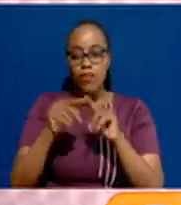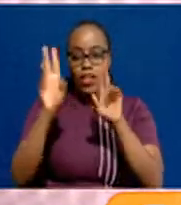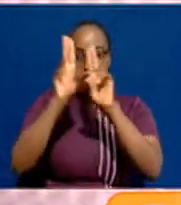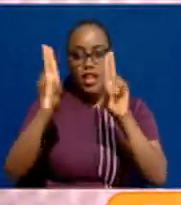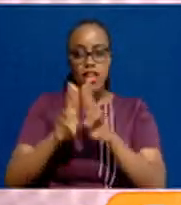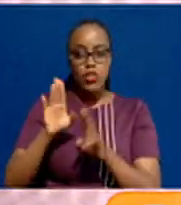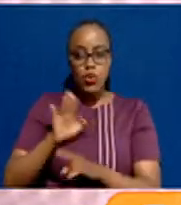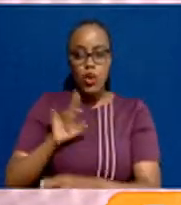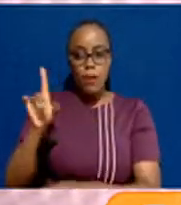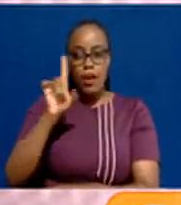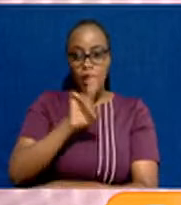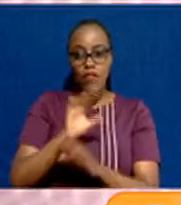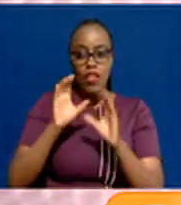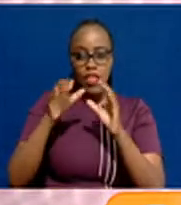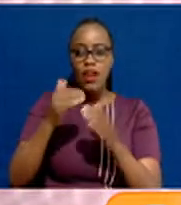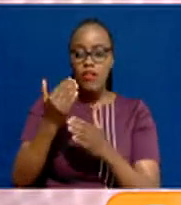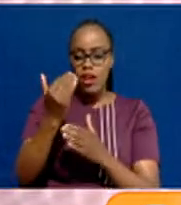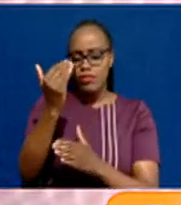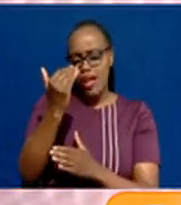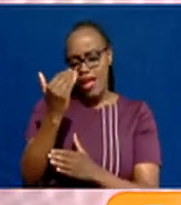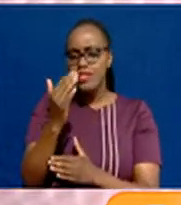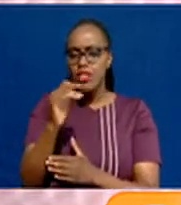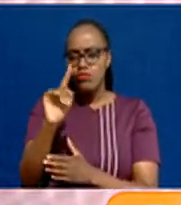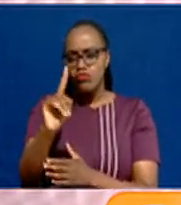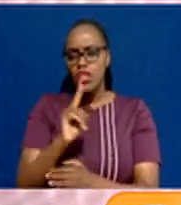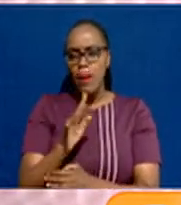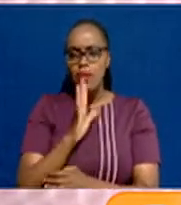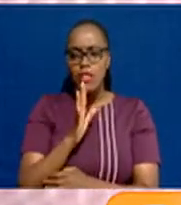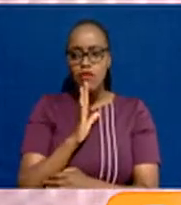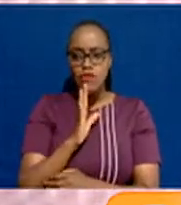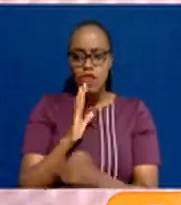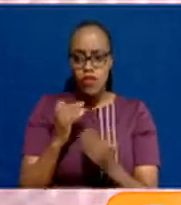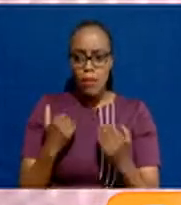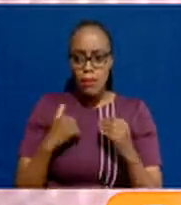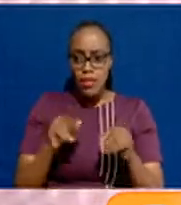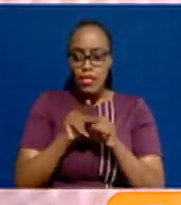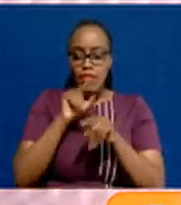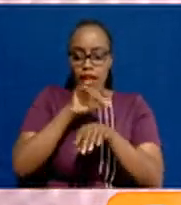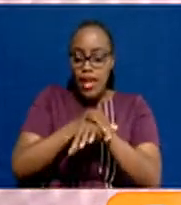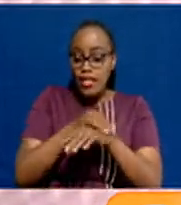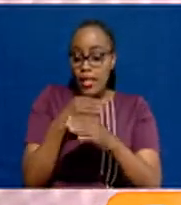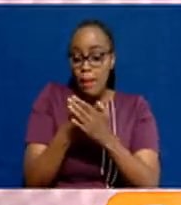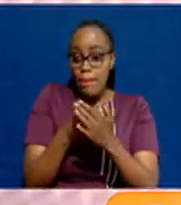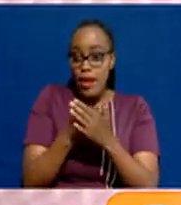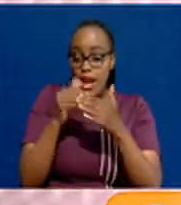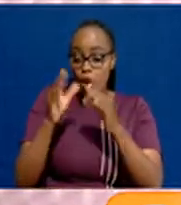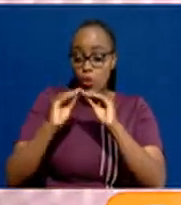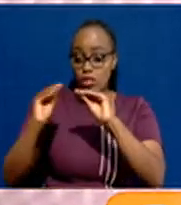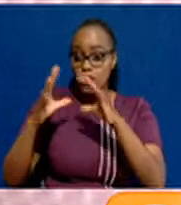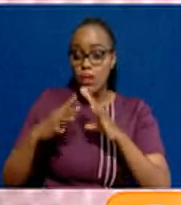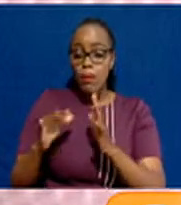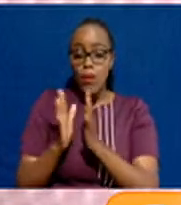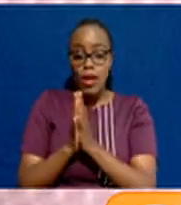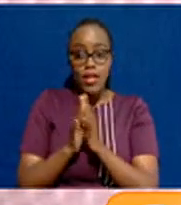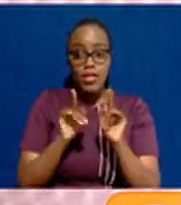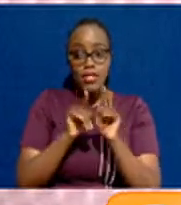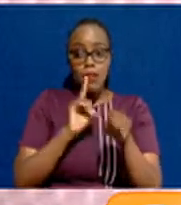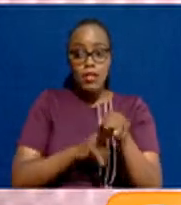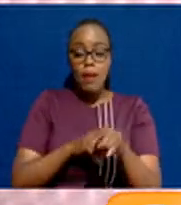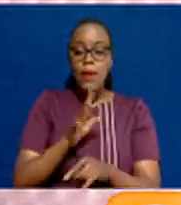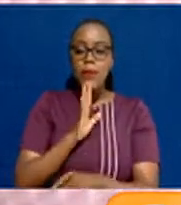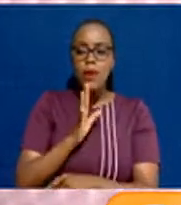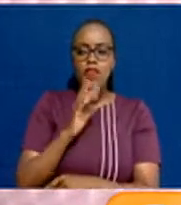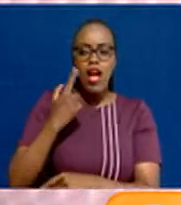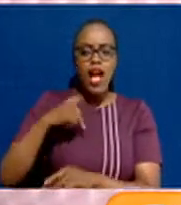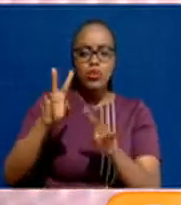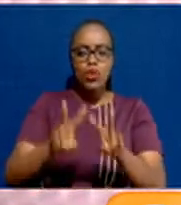Day, many corporates ask me, you know, come and speak to us. And actually, I earn a living by speaking and educating people. And so when the corporate says, we